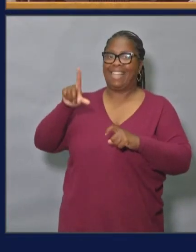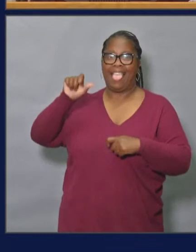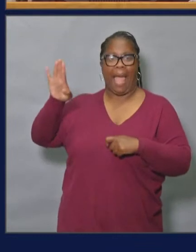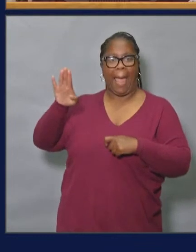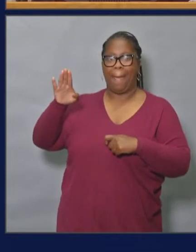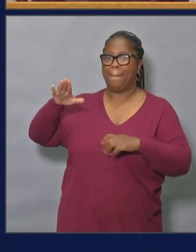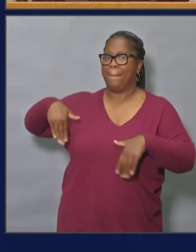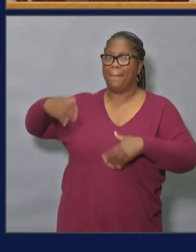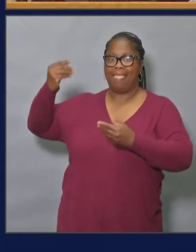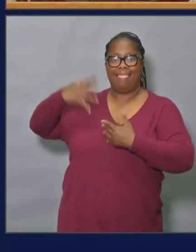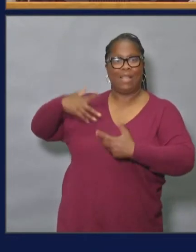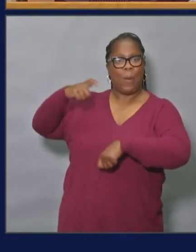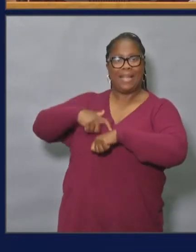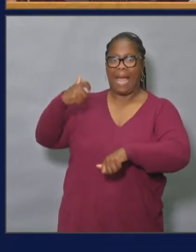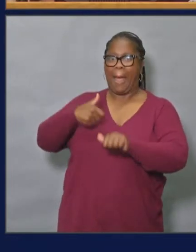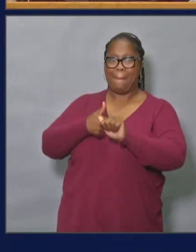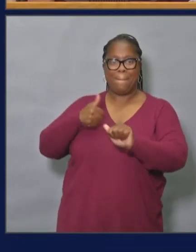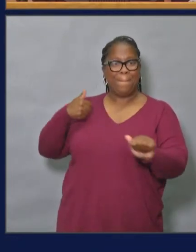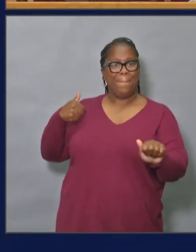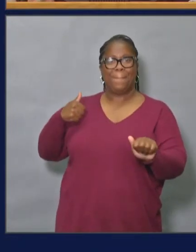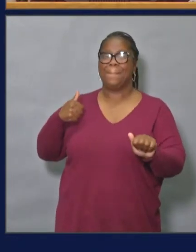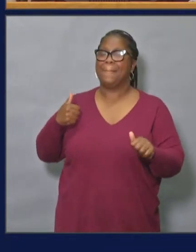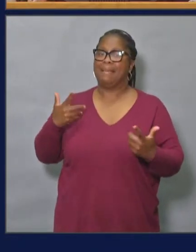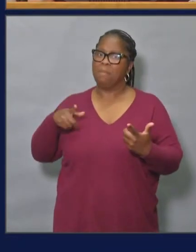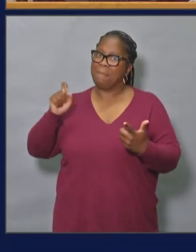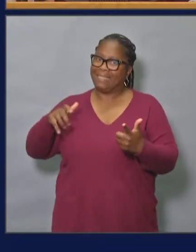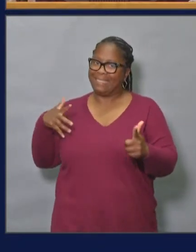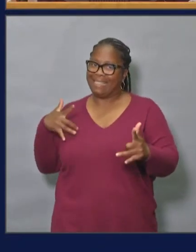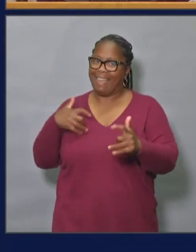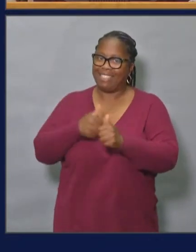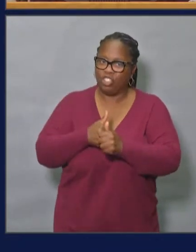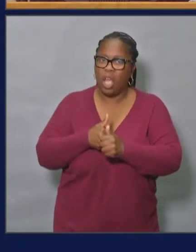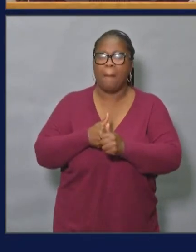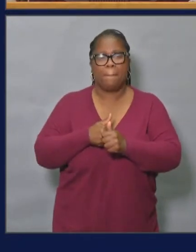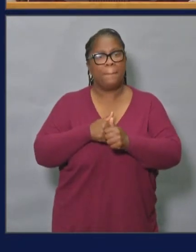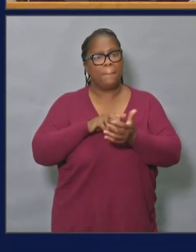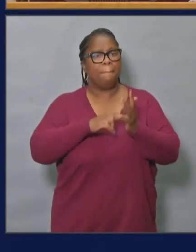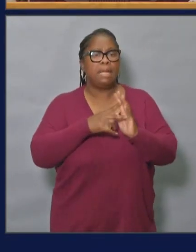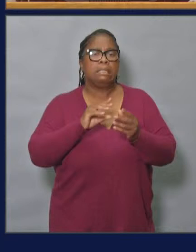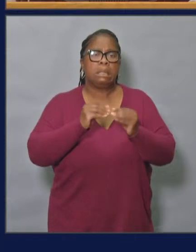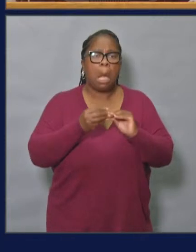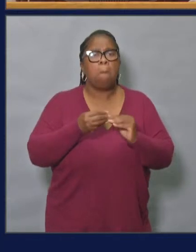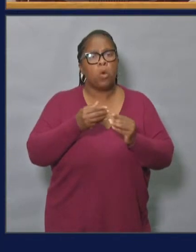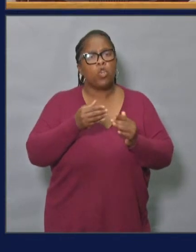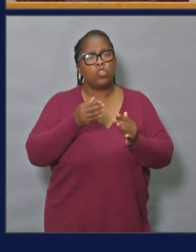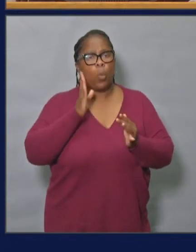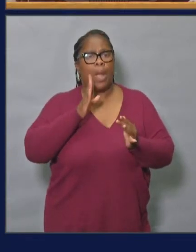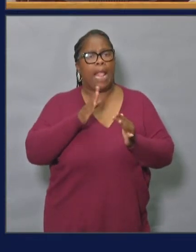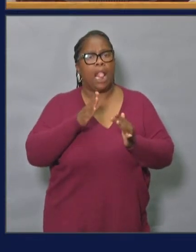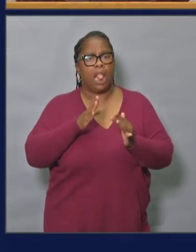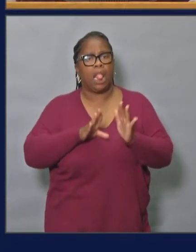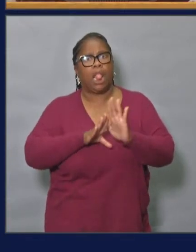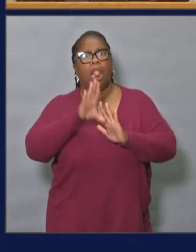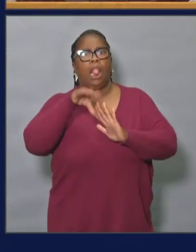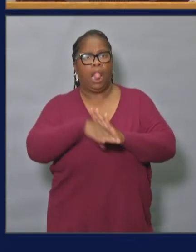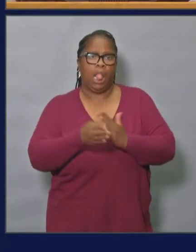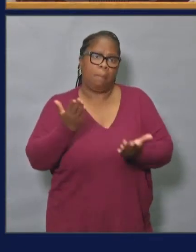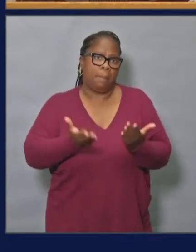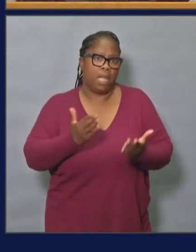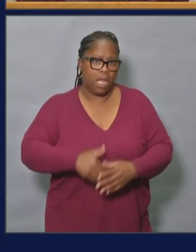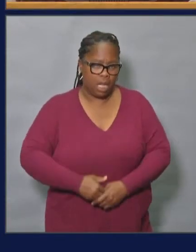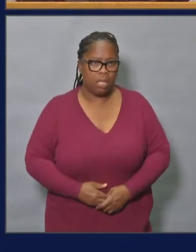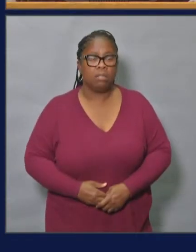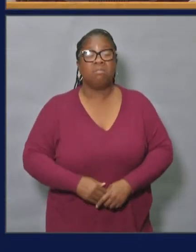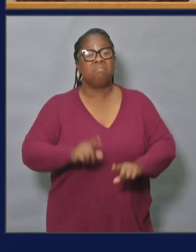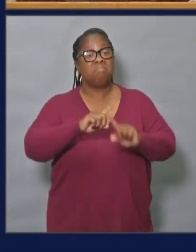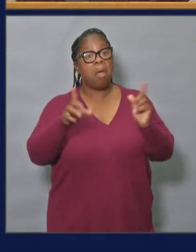actual numbers will get adjusted over time as we have more complete reporting. But you can see that the